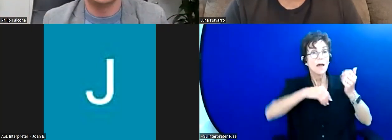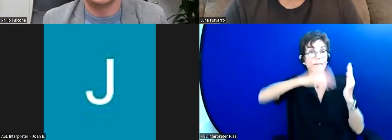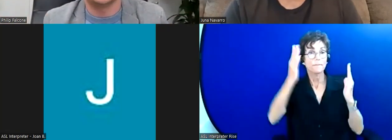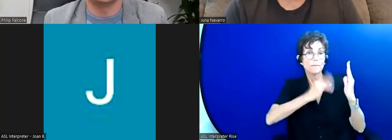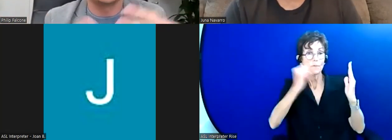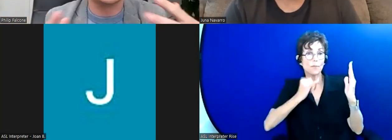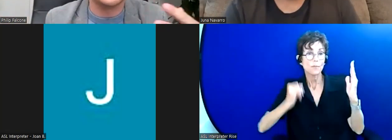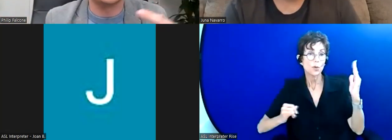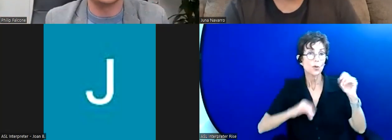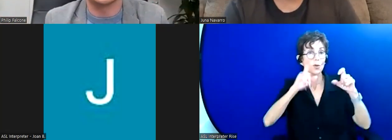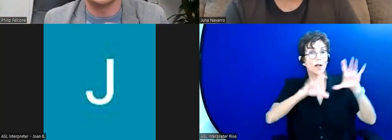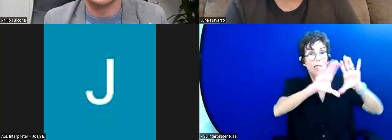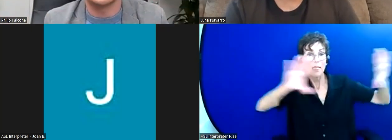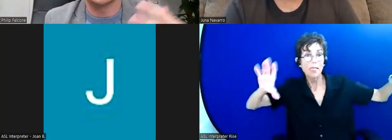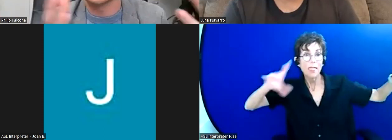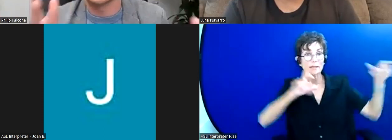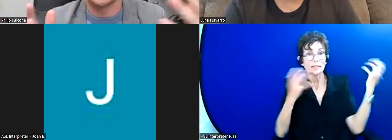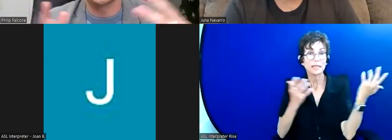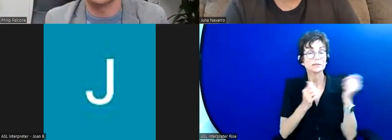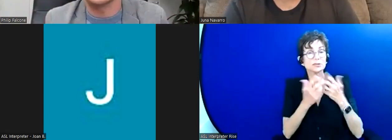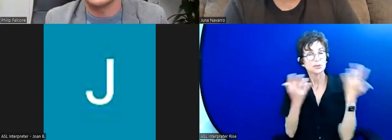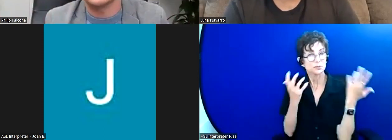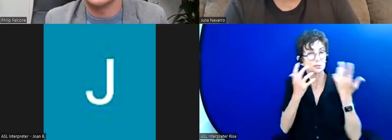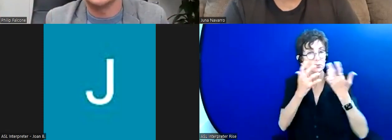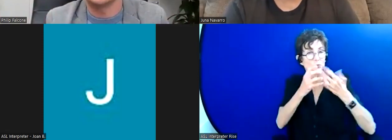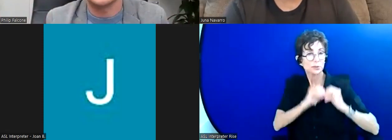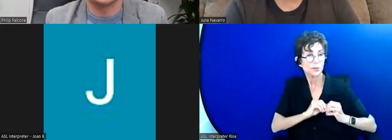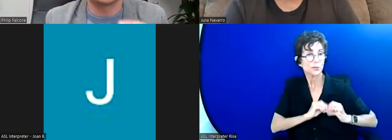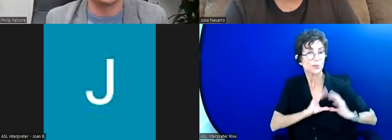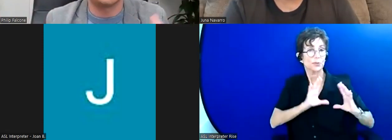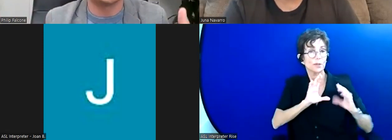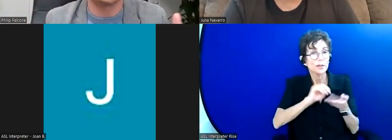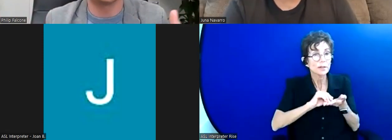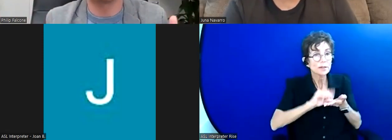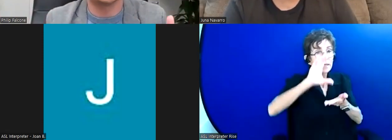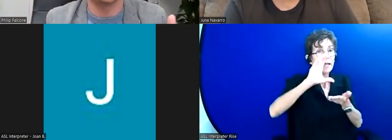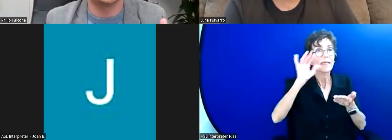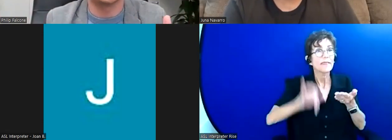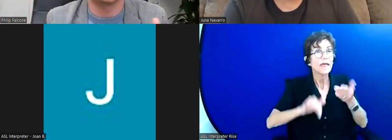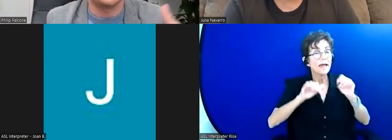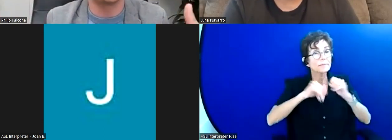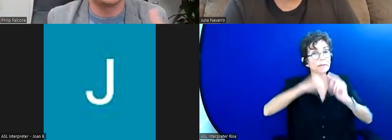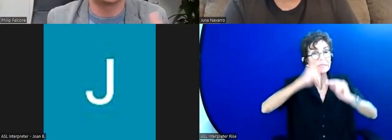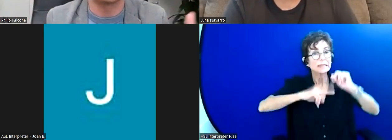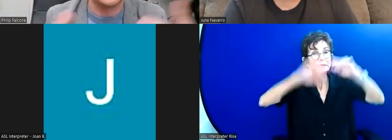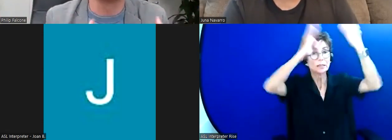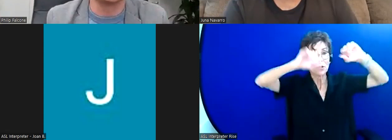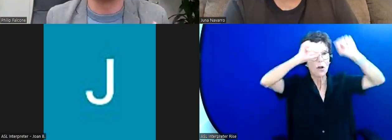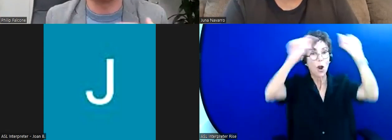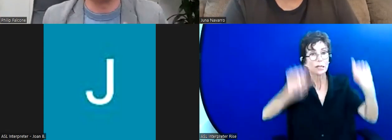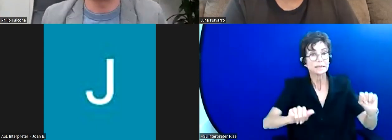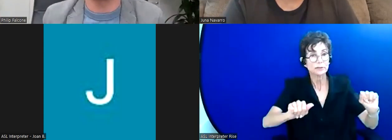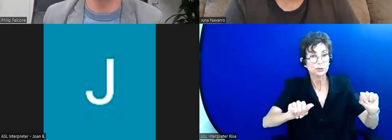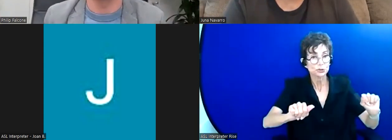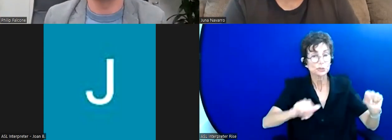So, for example, we've done a lot for those that are familiar with Riverside, the neighborhood called Magnolia Center, which is not too far from the Riverside. Well, it is the